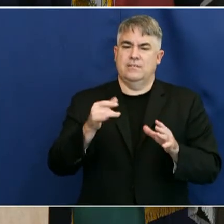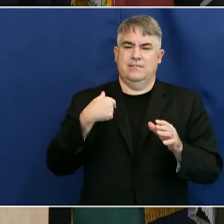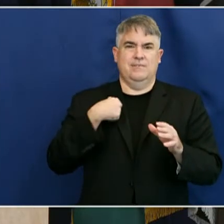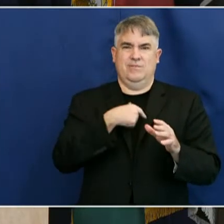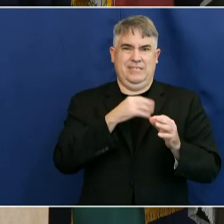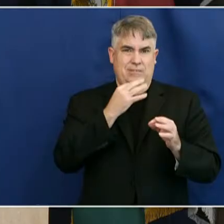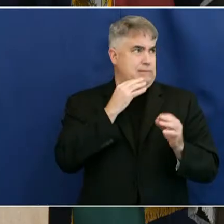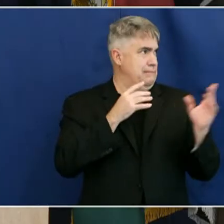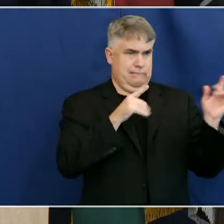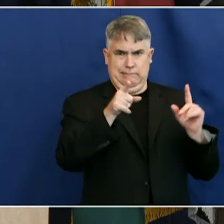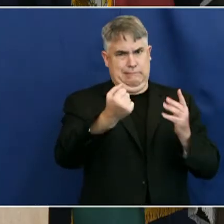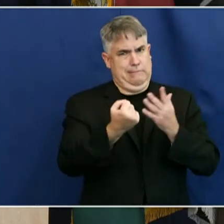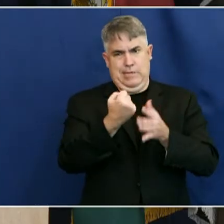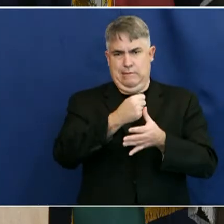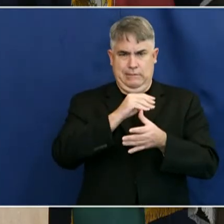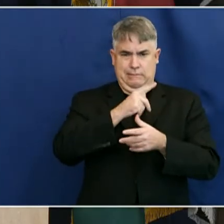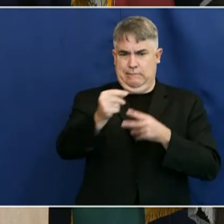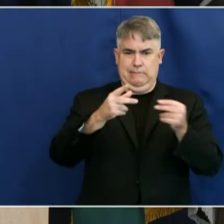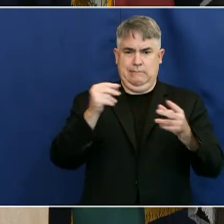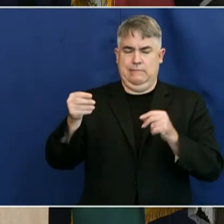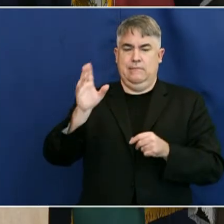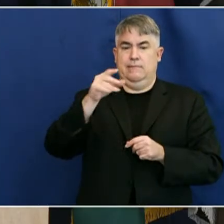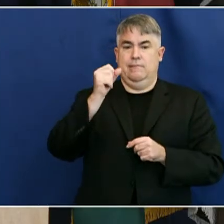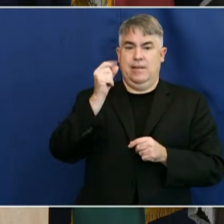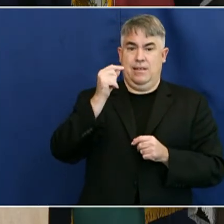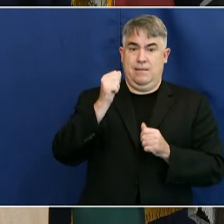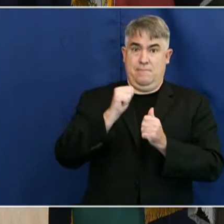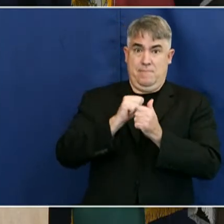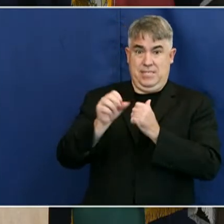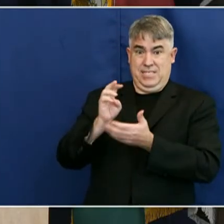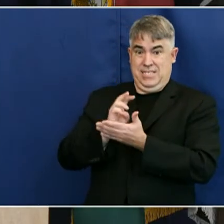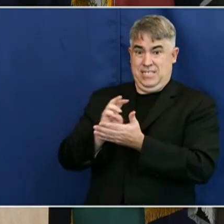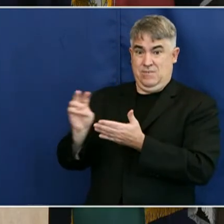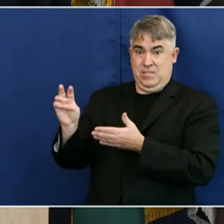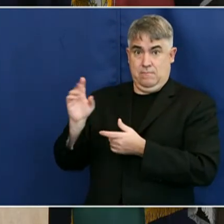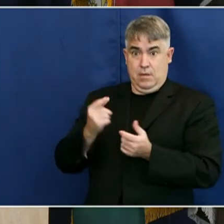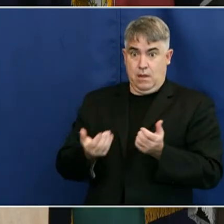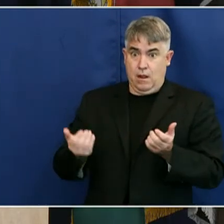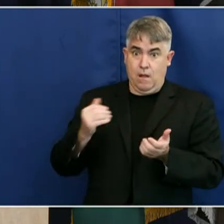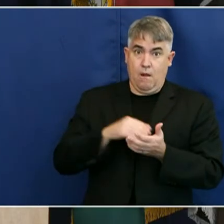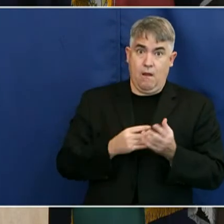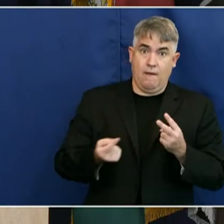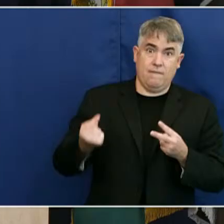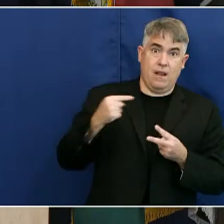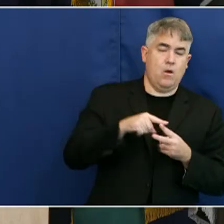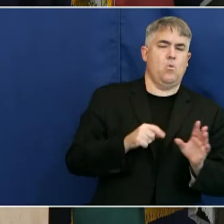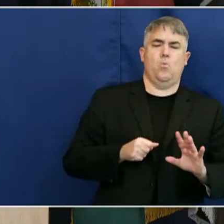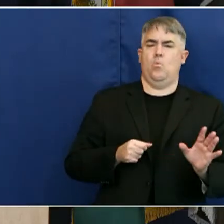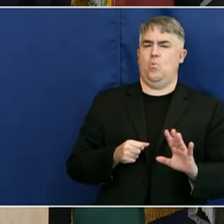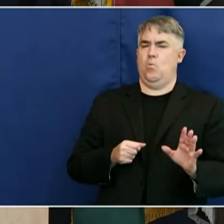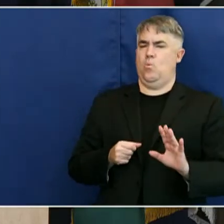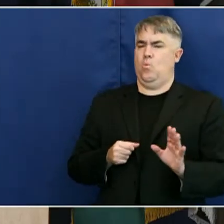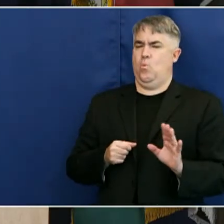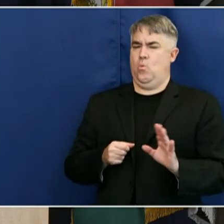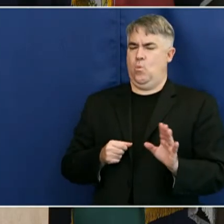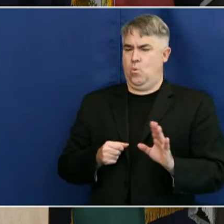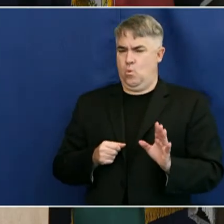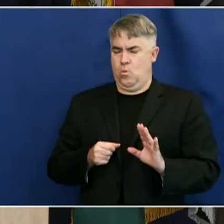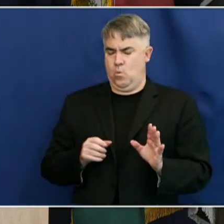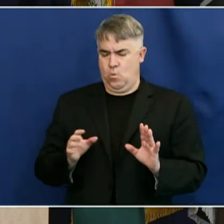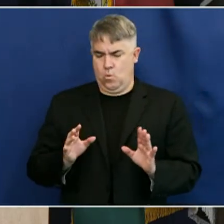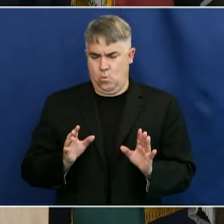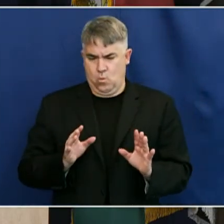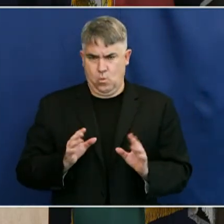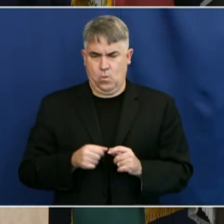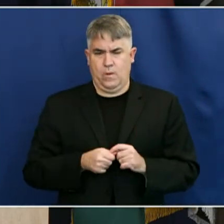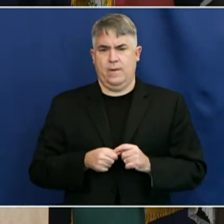to repeat a first dose. That's again, a very common question. There is actually some ongoing work to look at whether